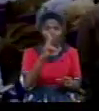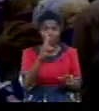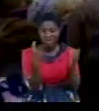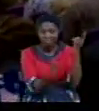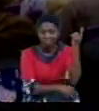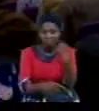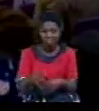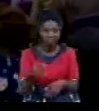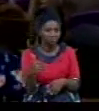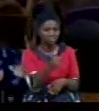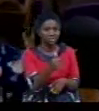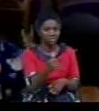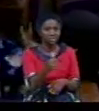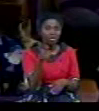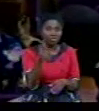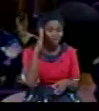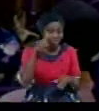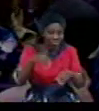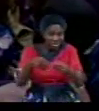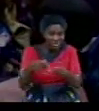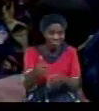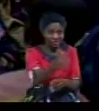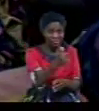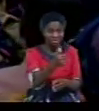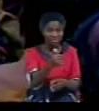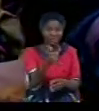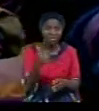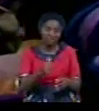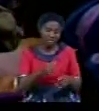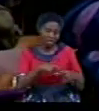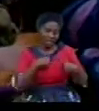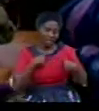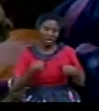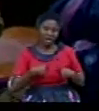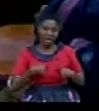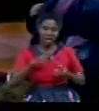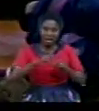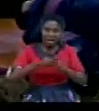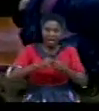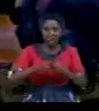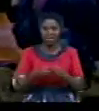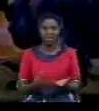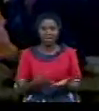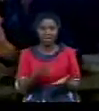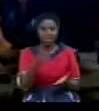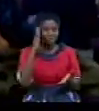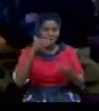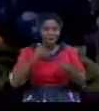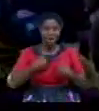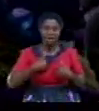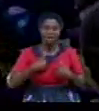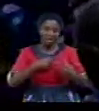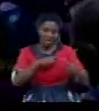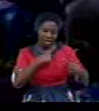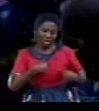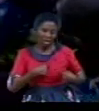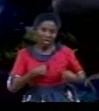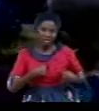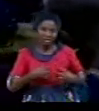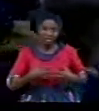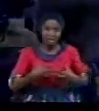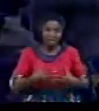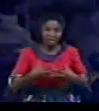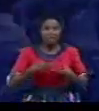give yourself hypertension when you fear you give yourself such problem when you